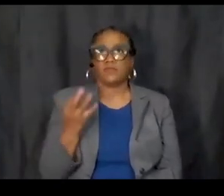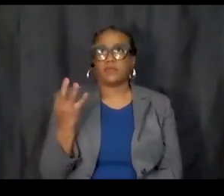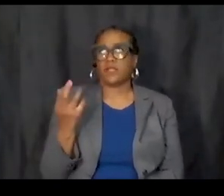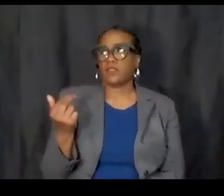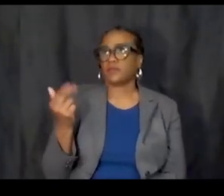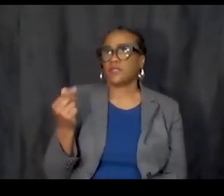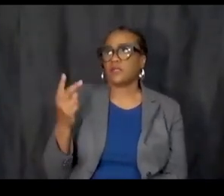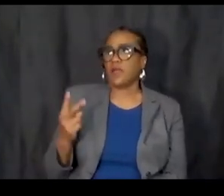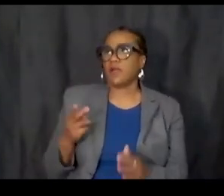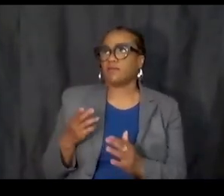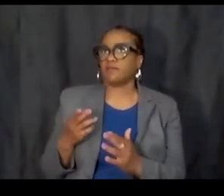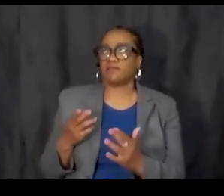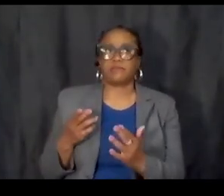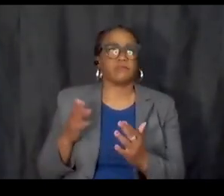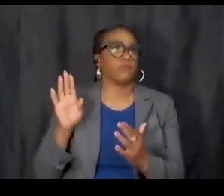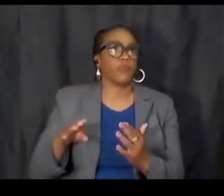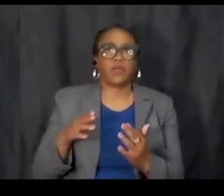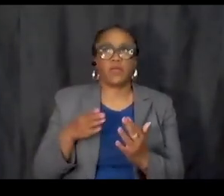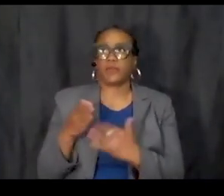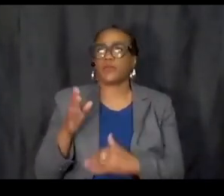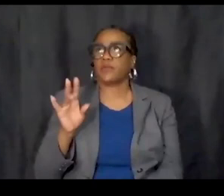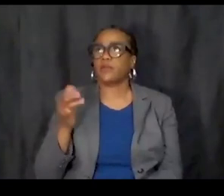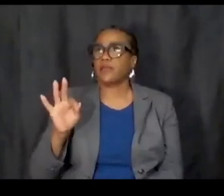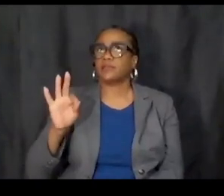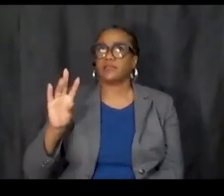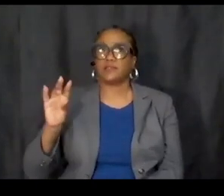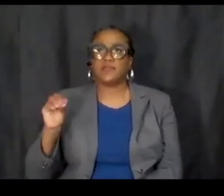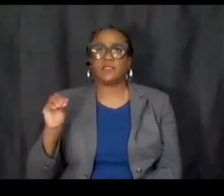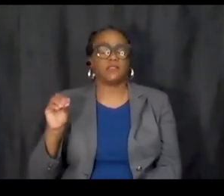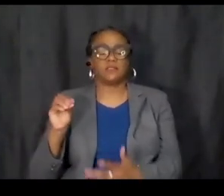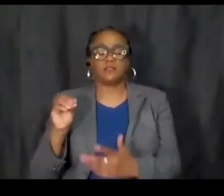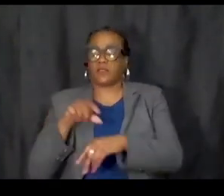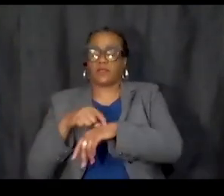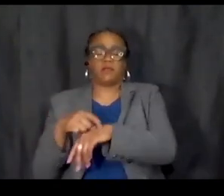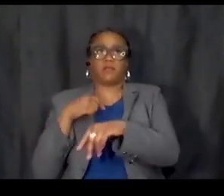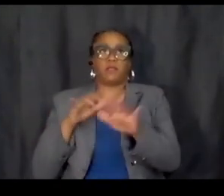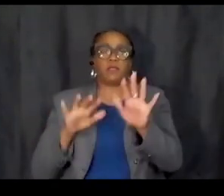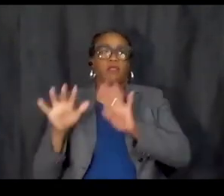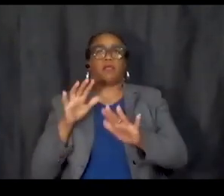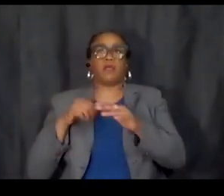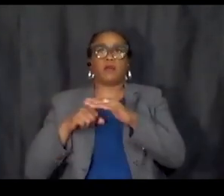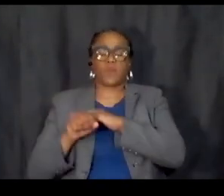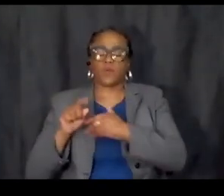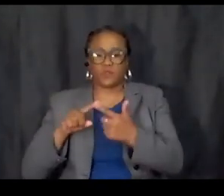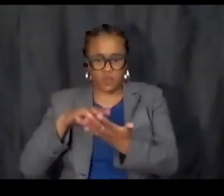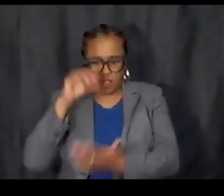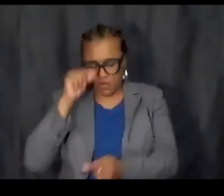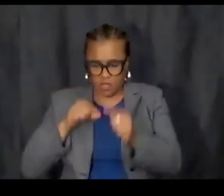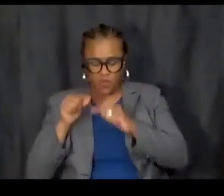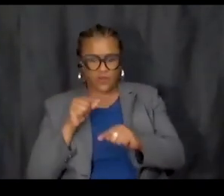June, halfway through the 70s, third planet in retrograde, I guess I was born to learn in